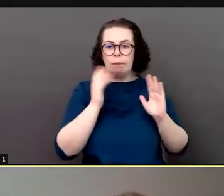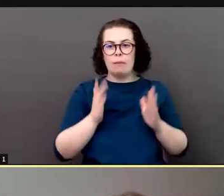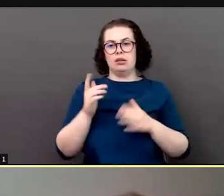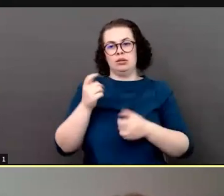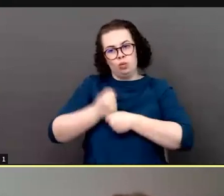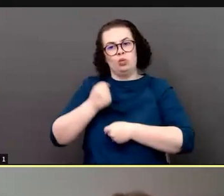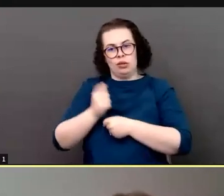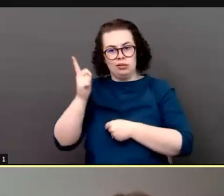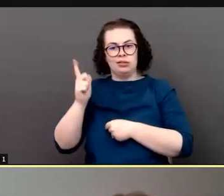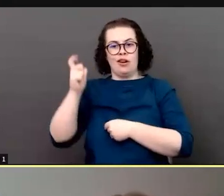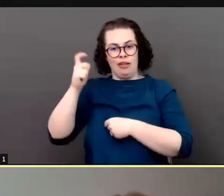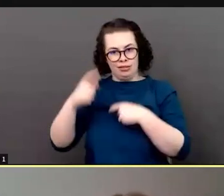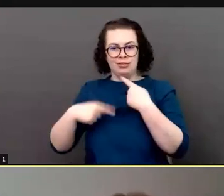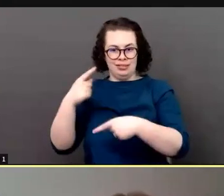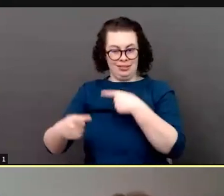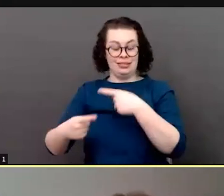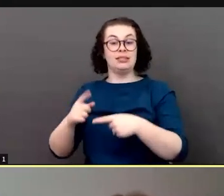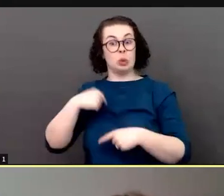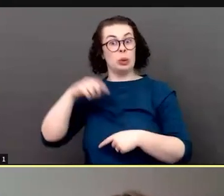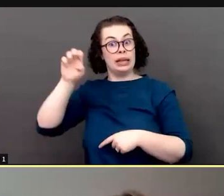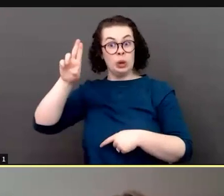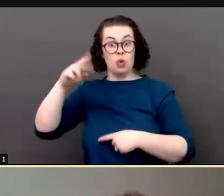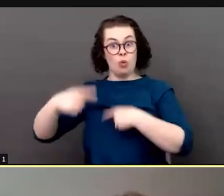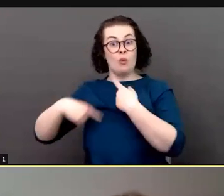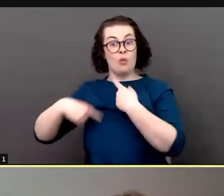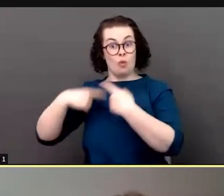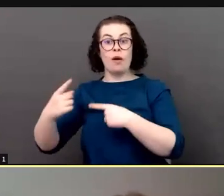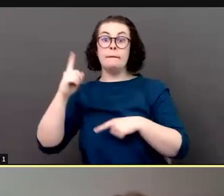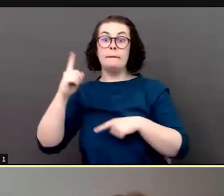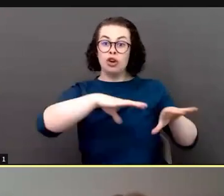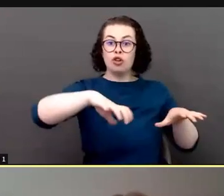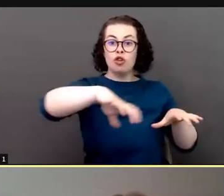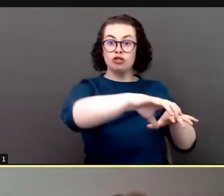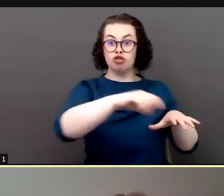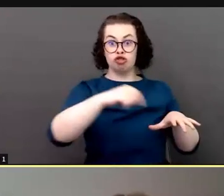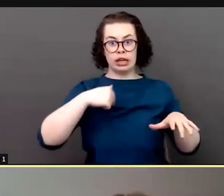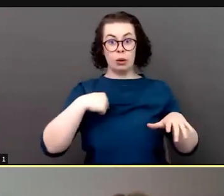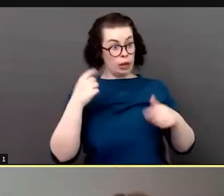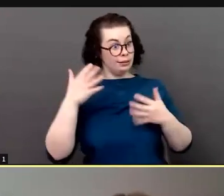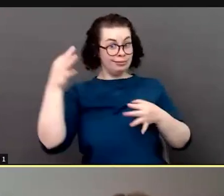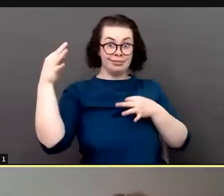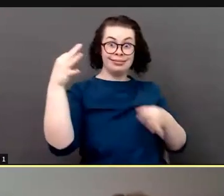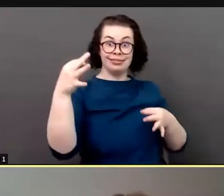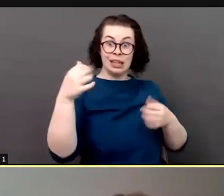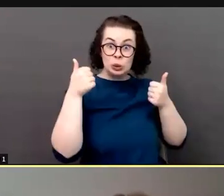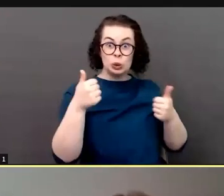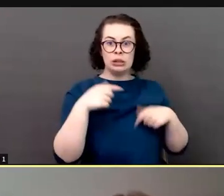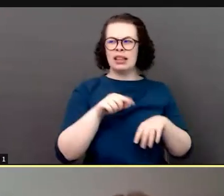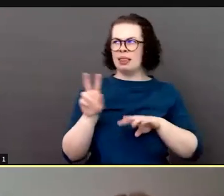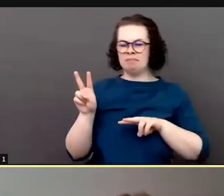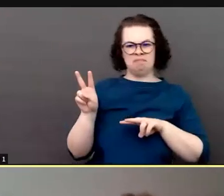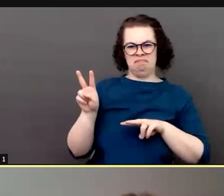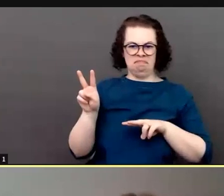the national experts and authorities of the benefit of having the common solutions at the EU level, and